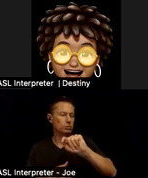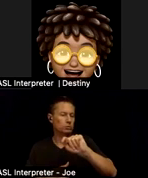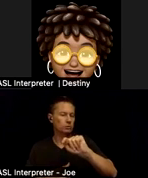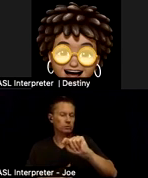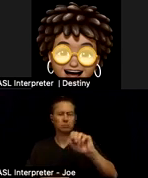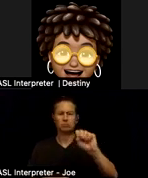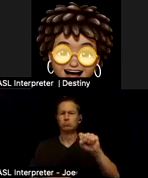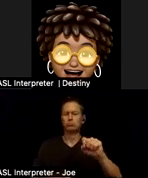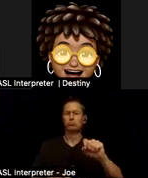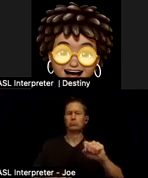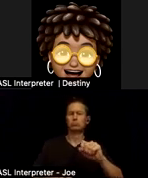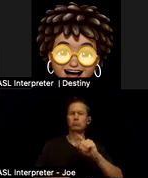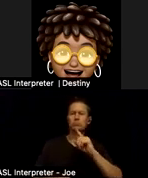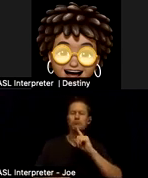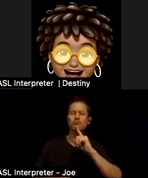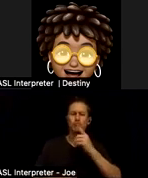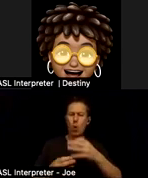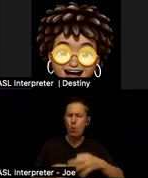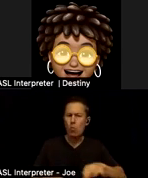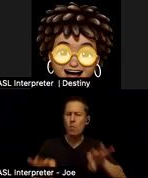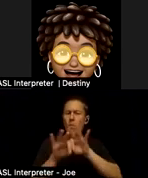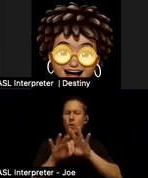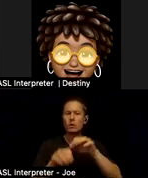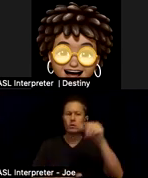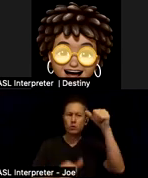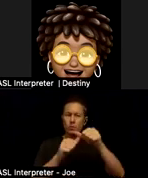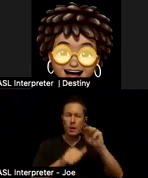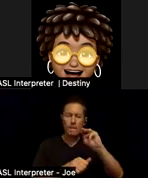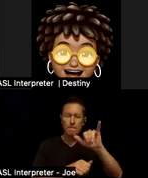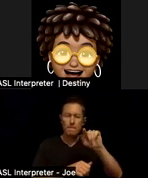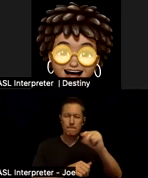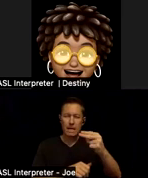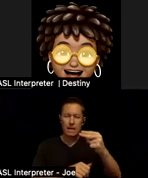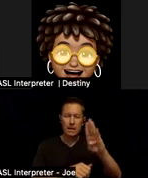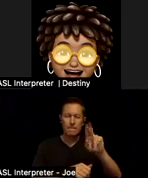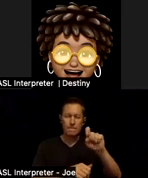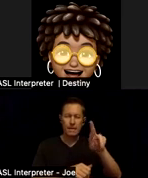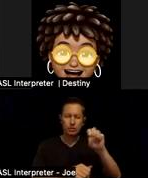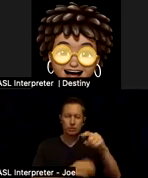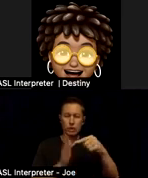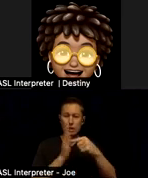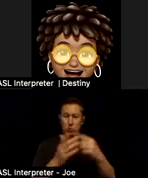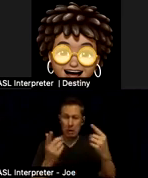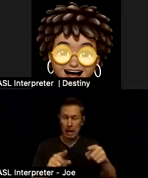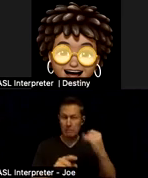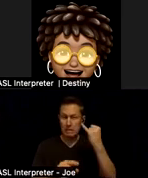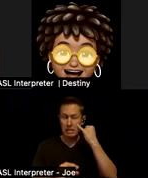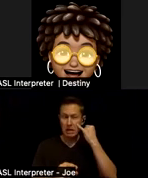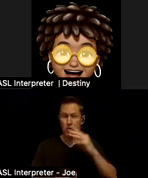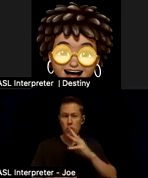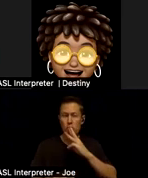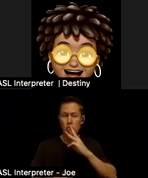That is really essential. I don't know if any of you remember that show Mythbusters, but they showed what happens to a water heater under